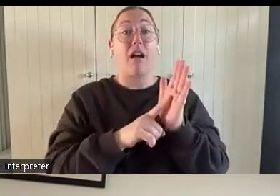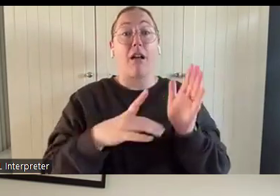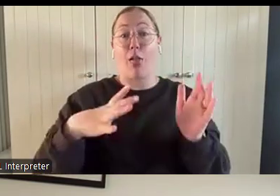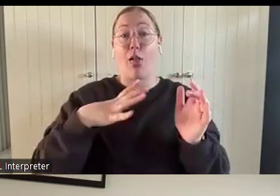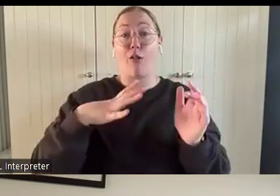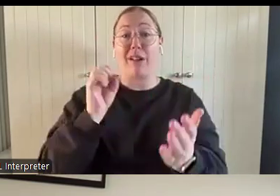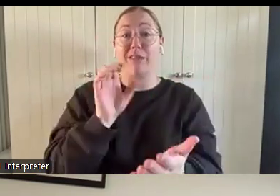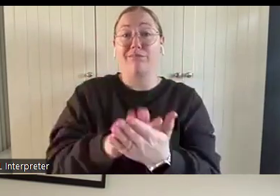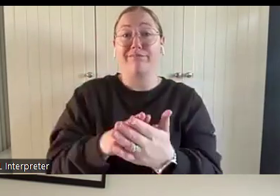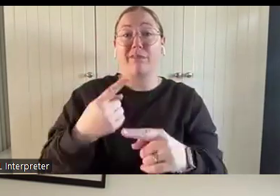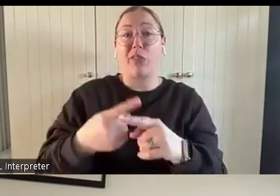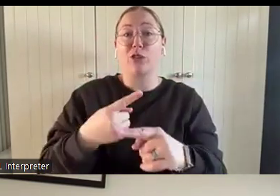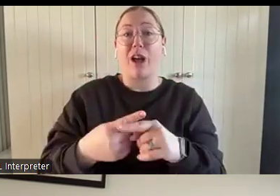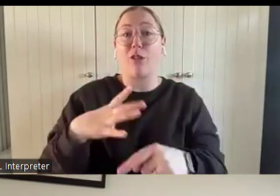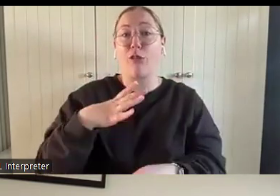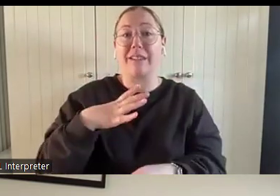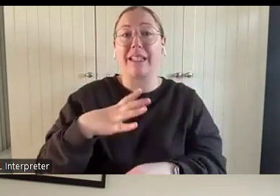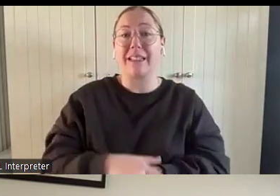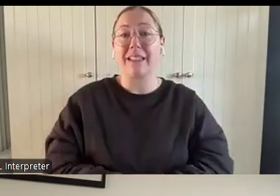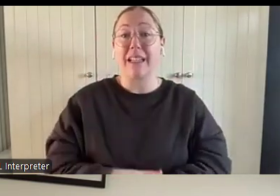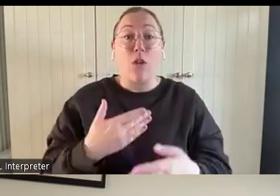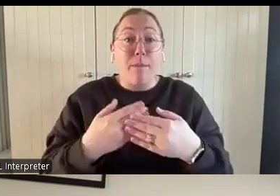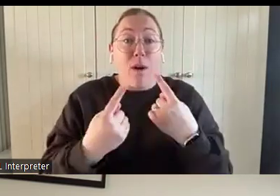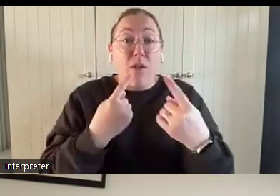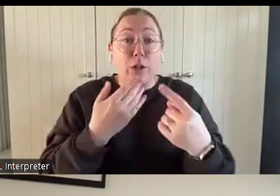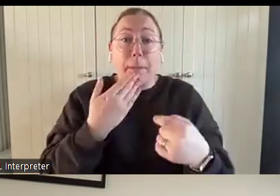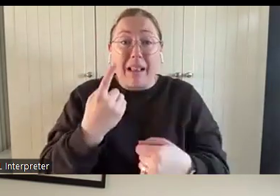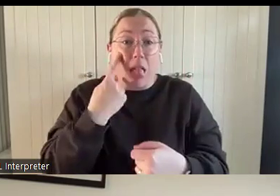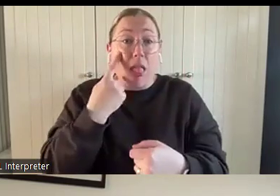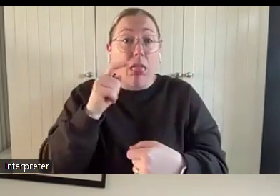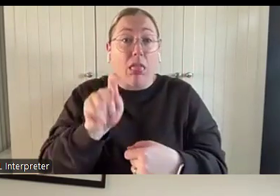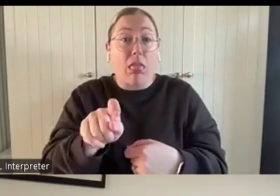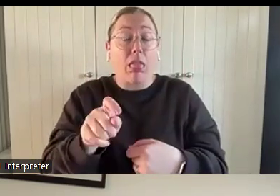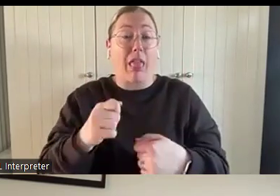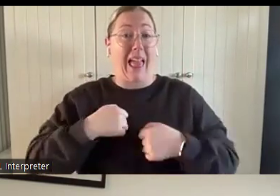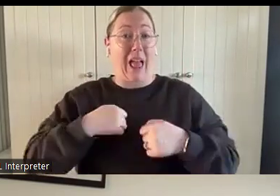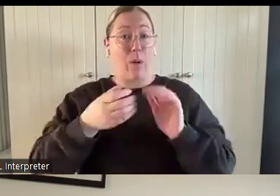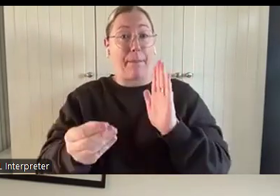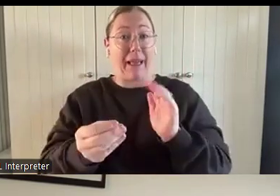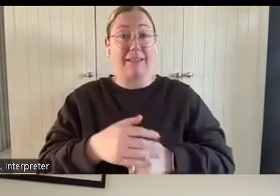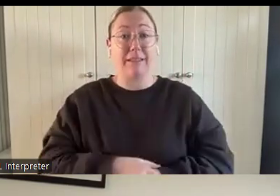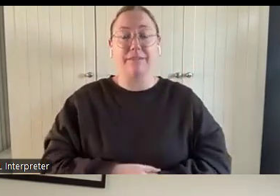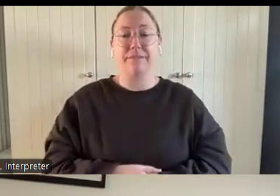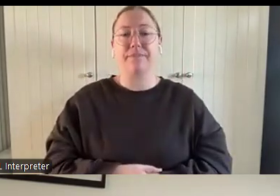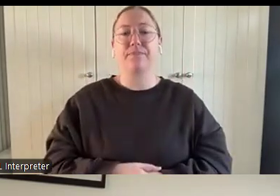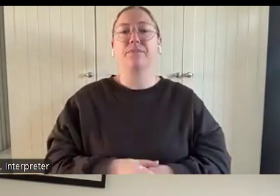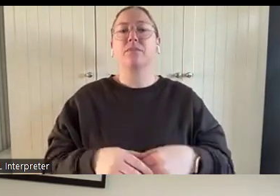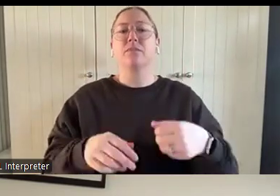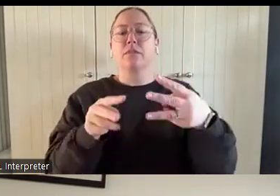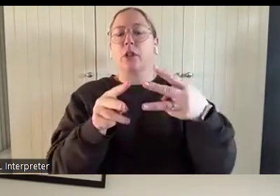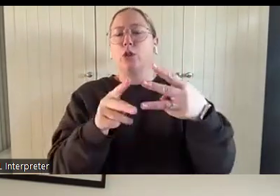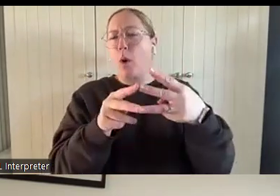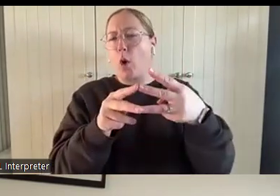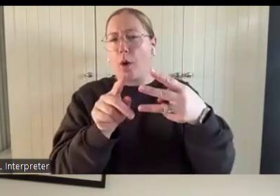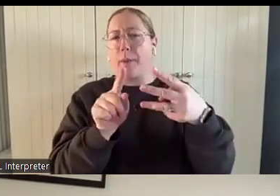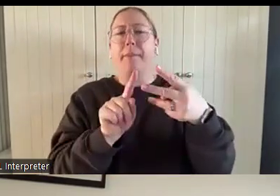want more information, please have a look at the template that we've used. The last couple of tips is making sure you